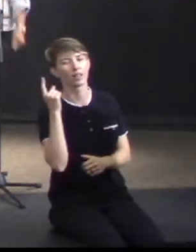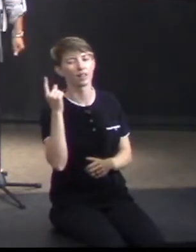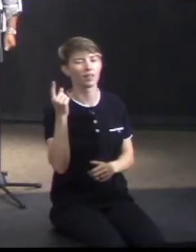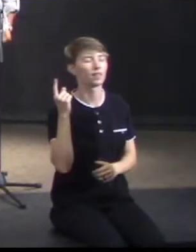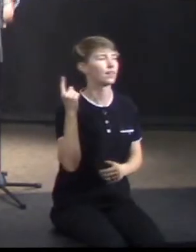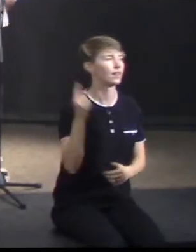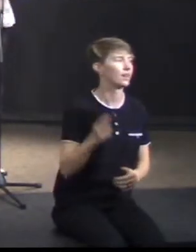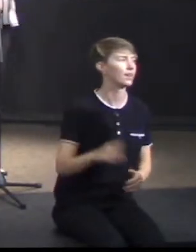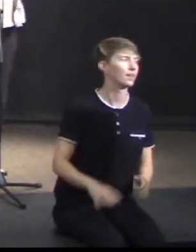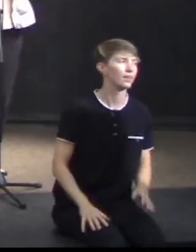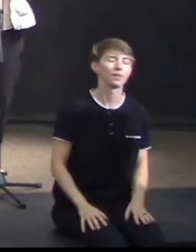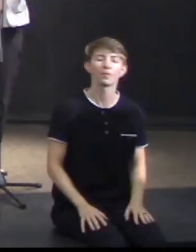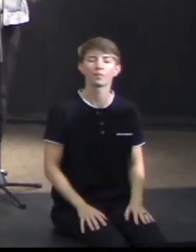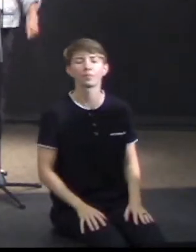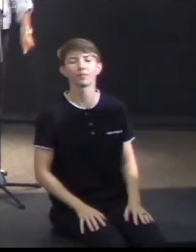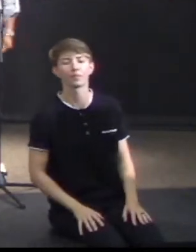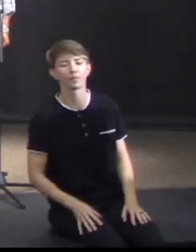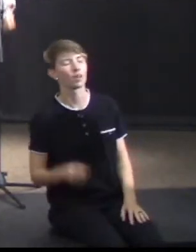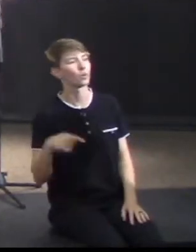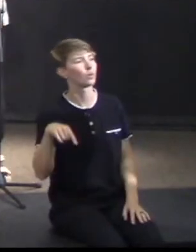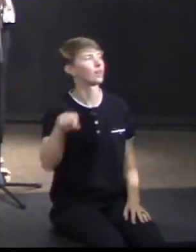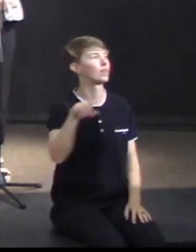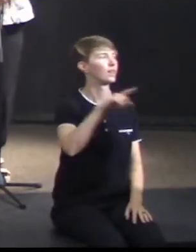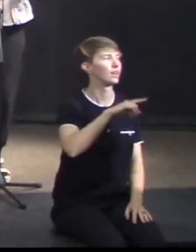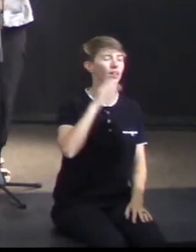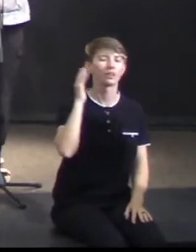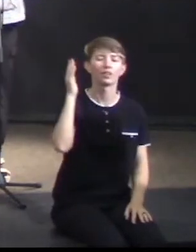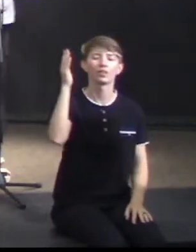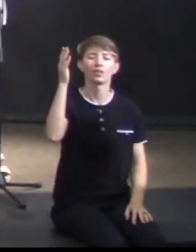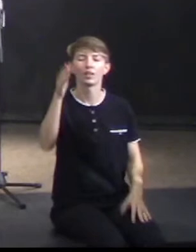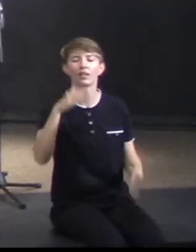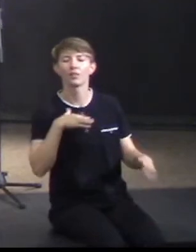Itapama fama na Yesu. Na